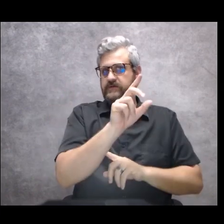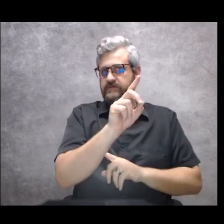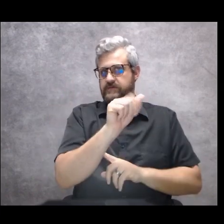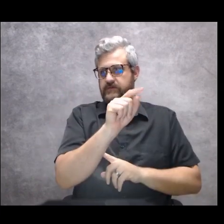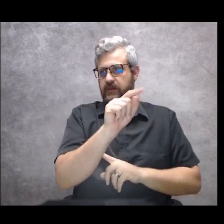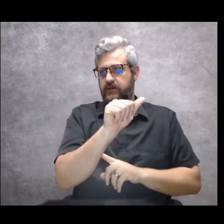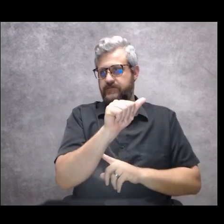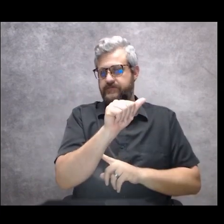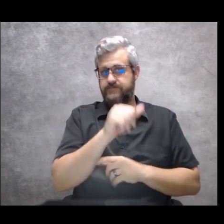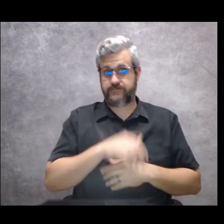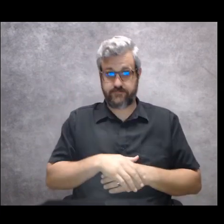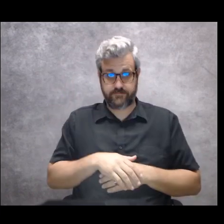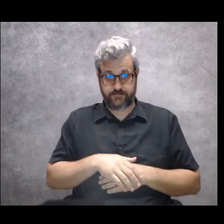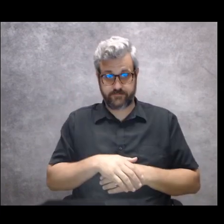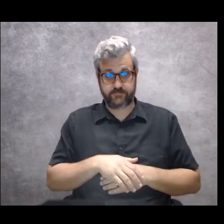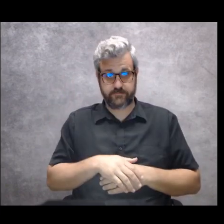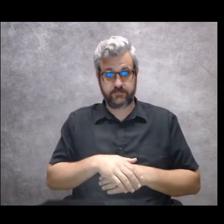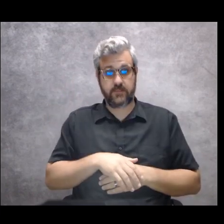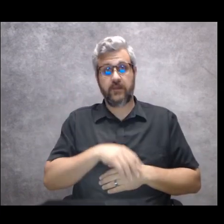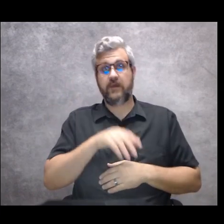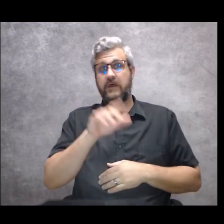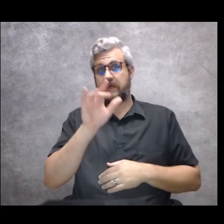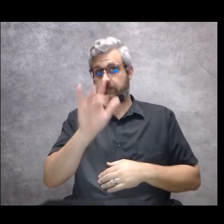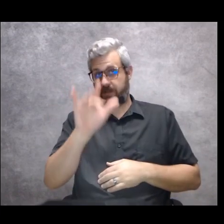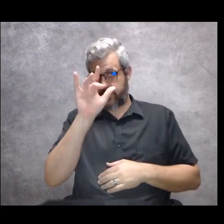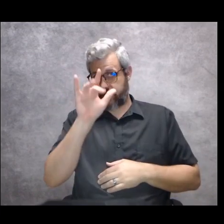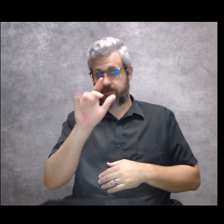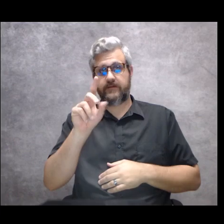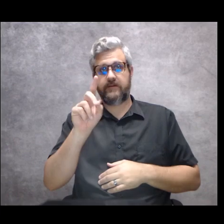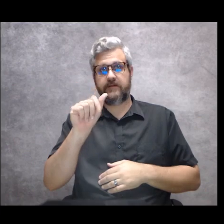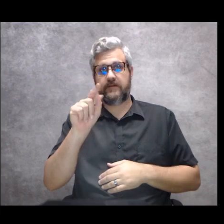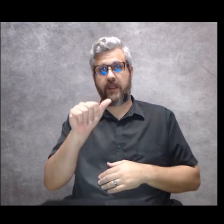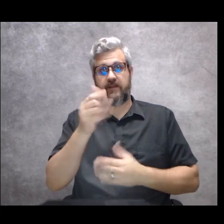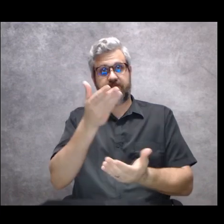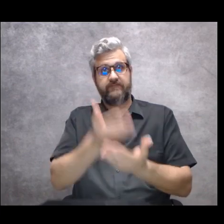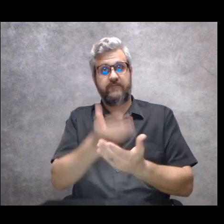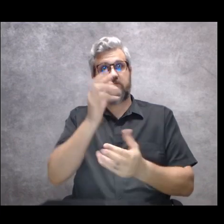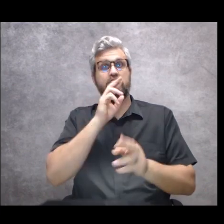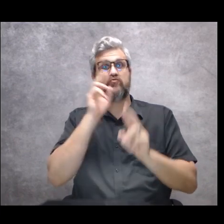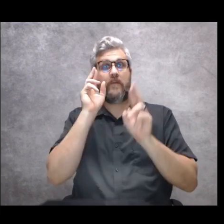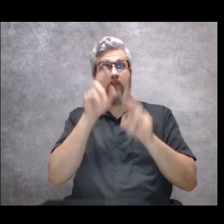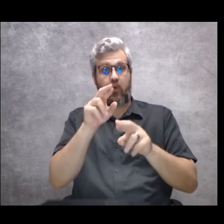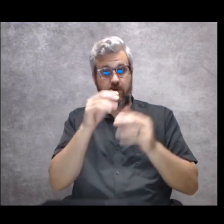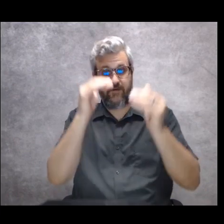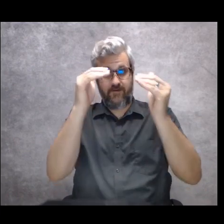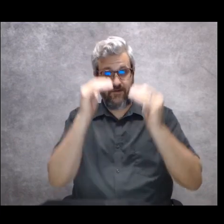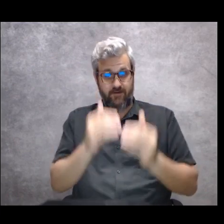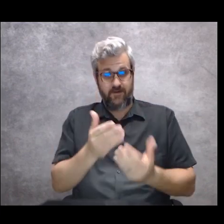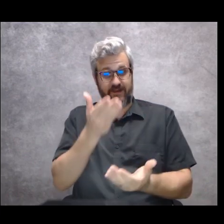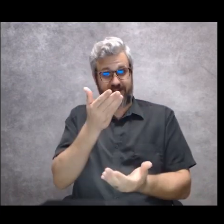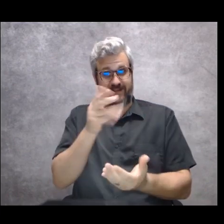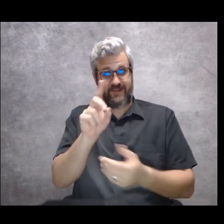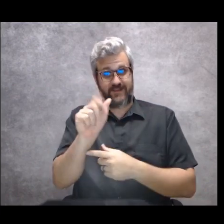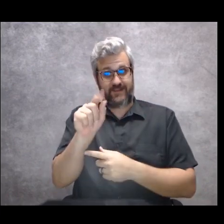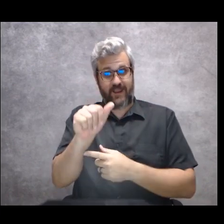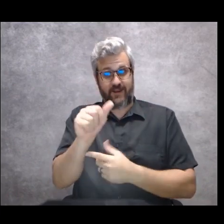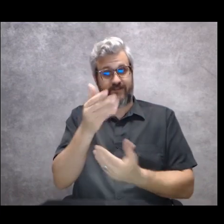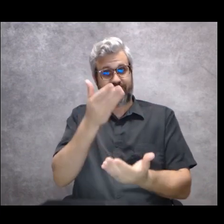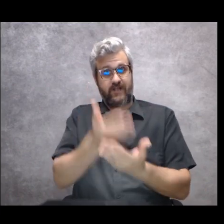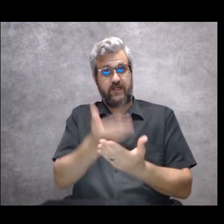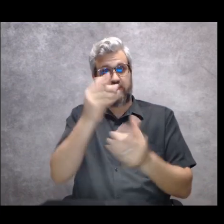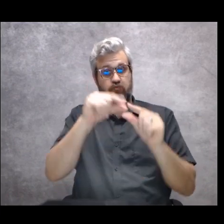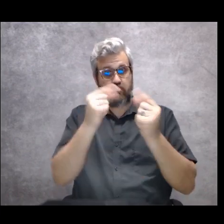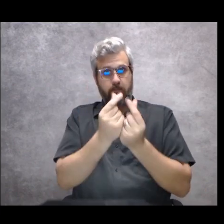Select Data Validation Report. Under Data Validation Group, select Gifted and Talented.